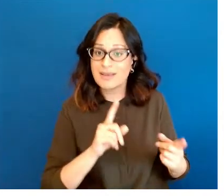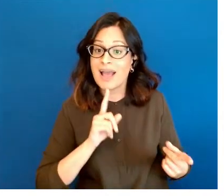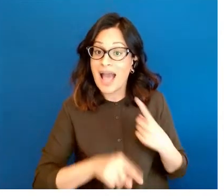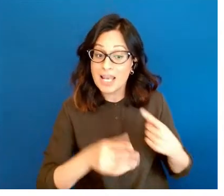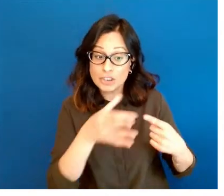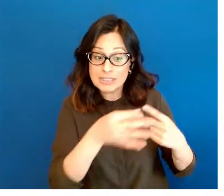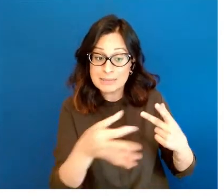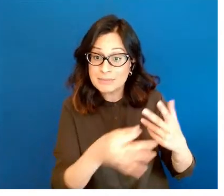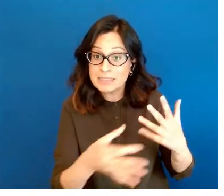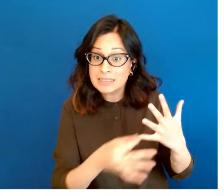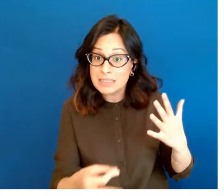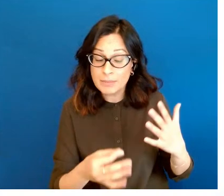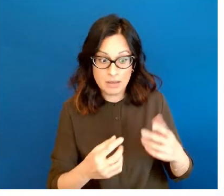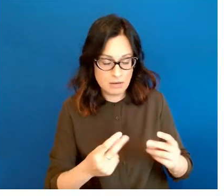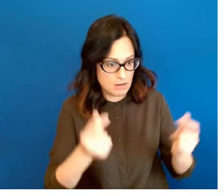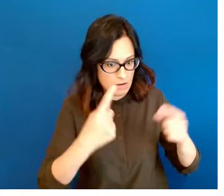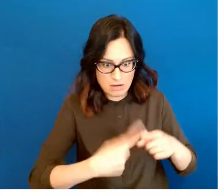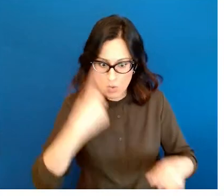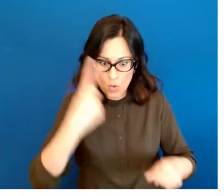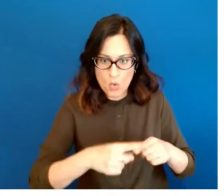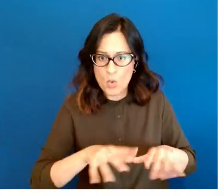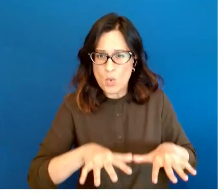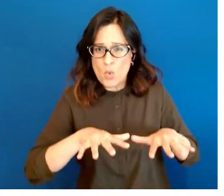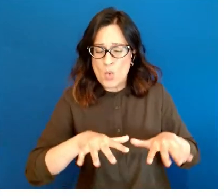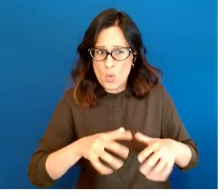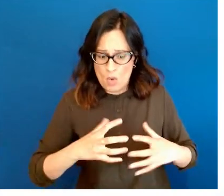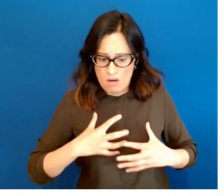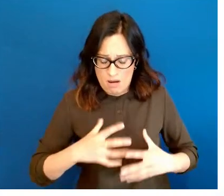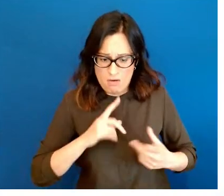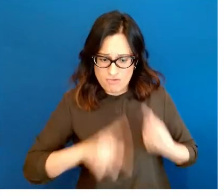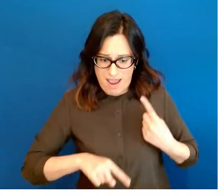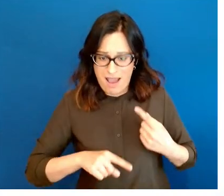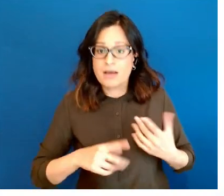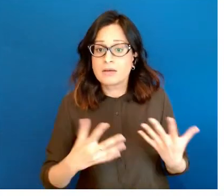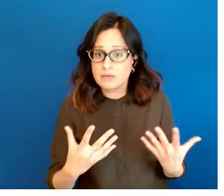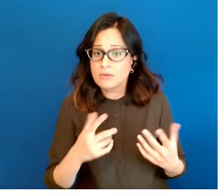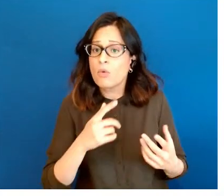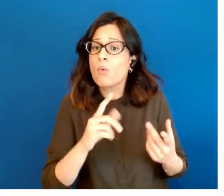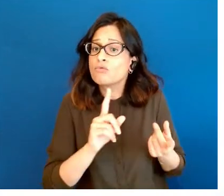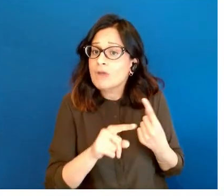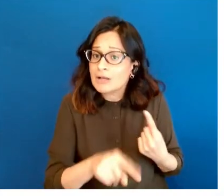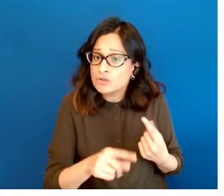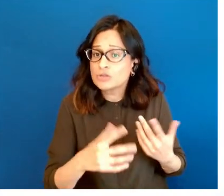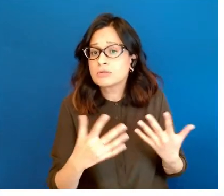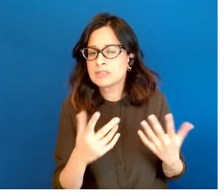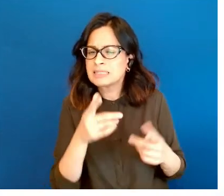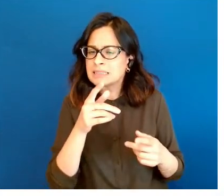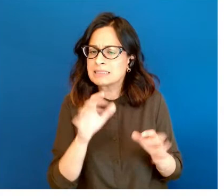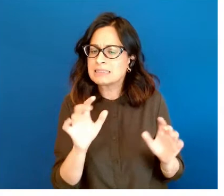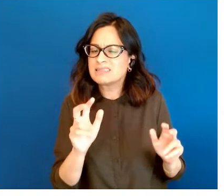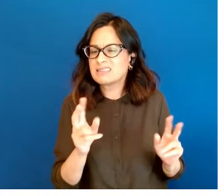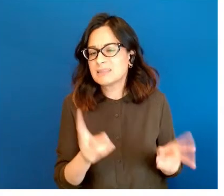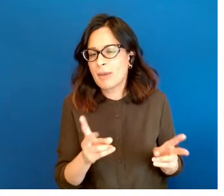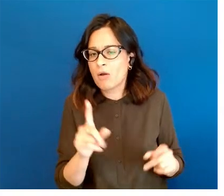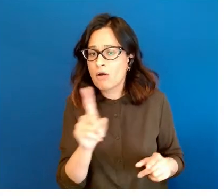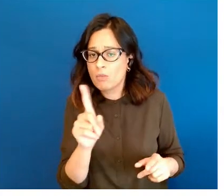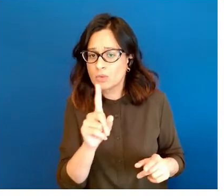of immediate hypersensitivity, IgE-mediated reactions. So typically these might be